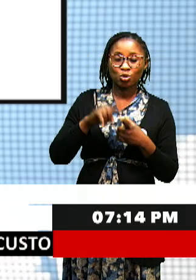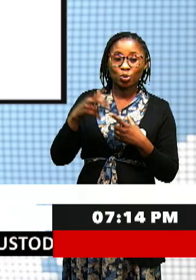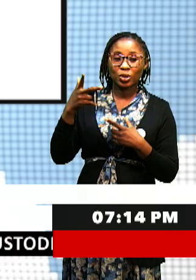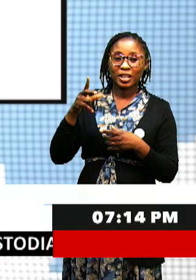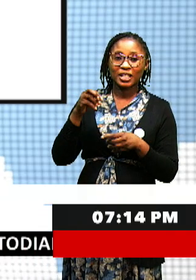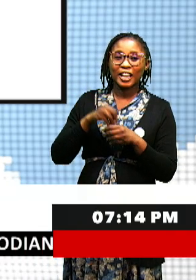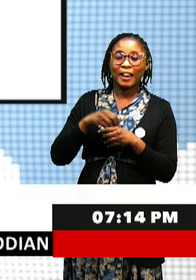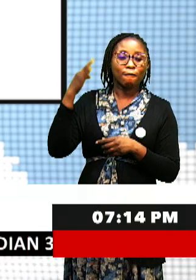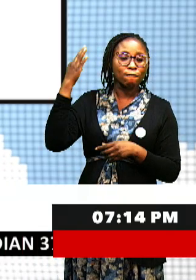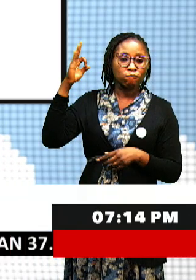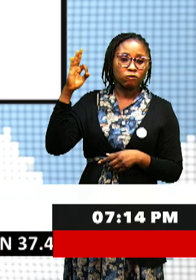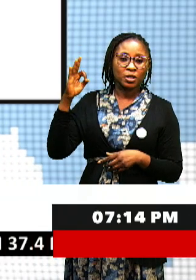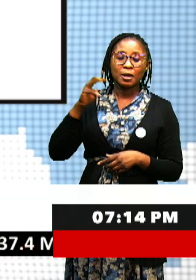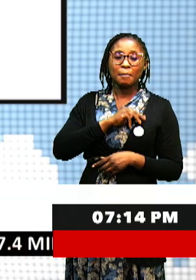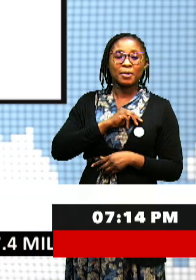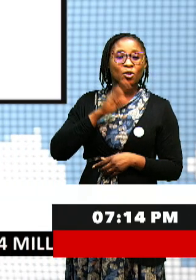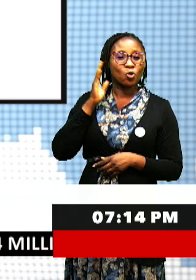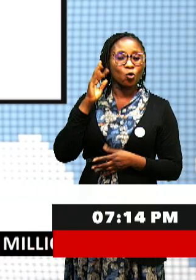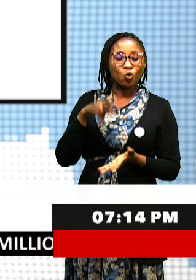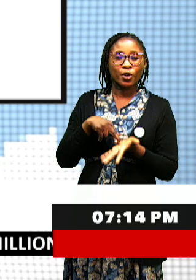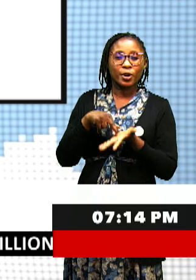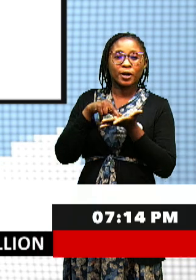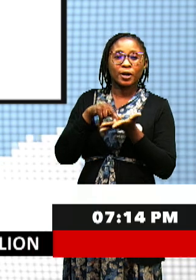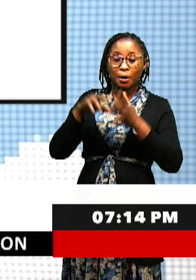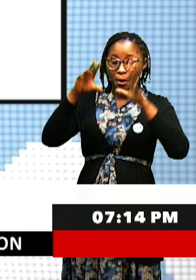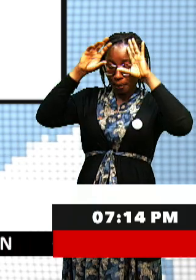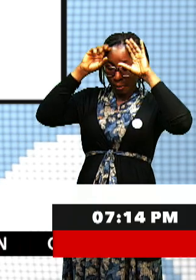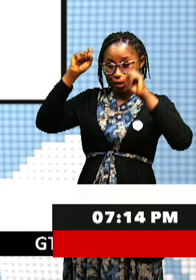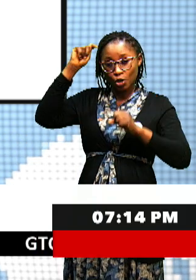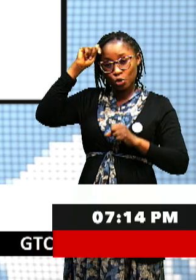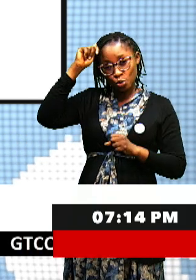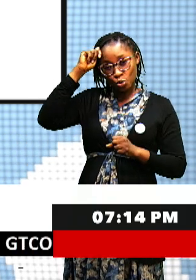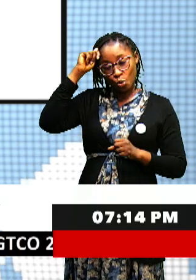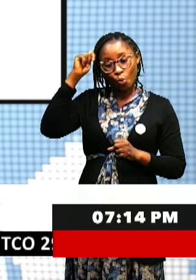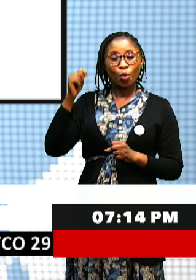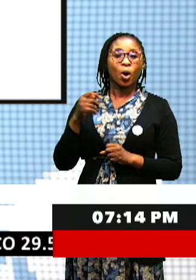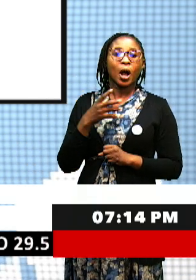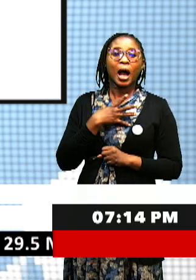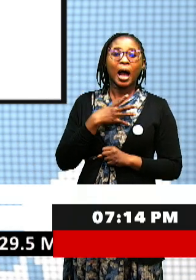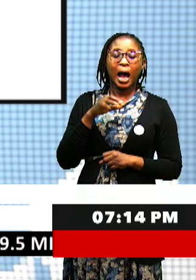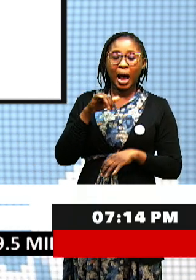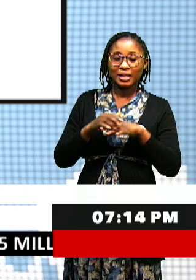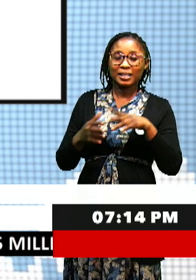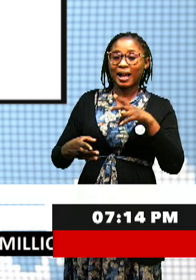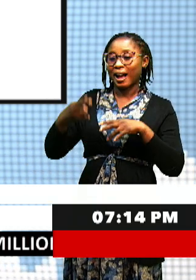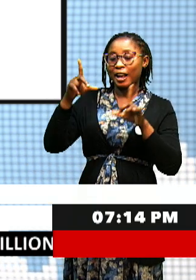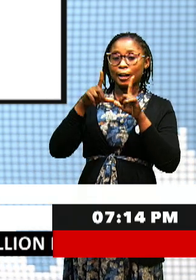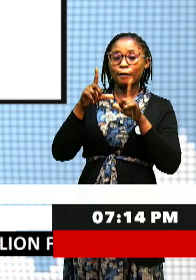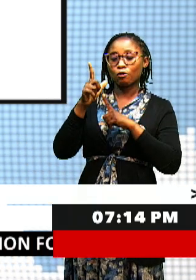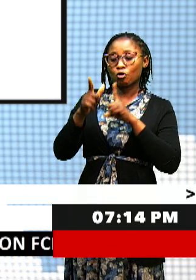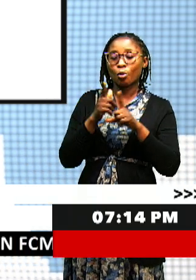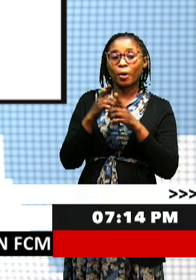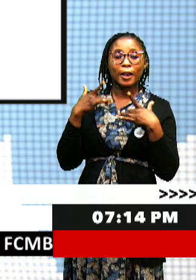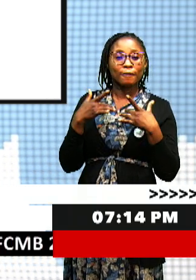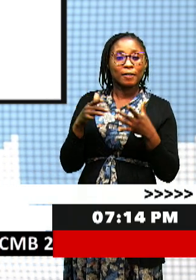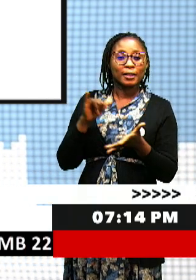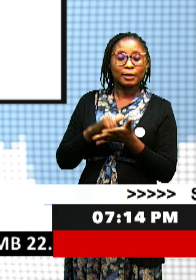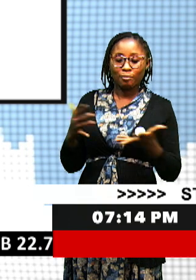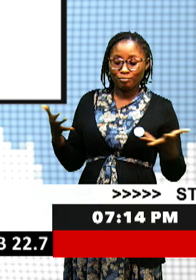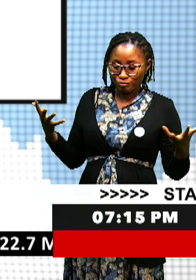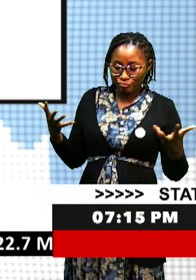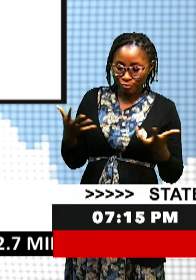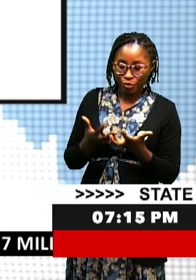in France. The minister will represent President Bola Ahmed Tinubu at a high-level global event, which will bring